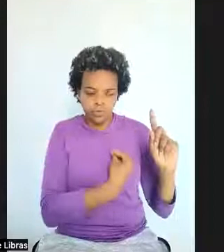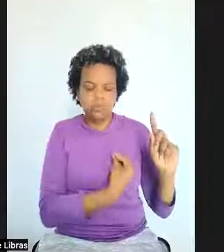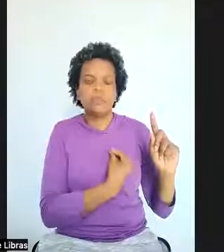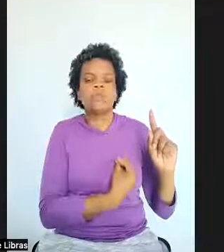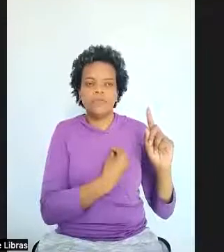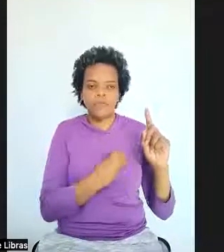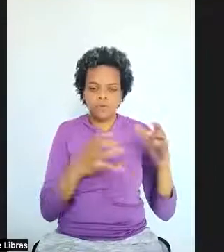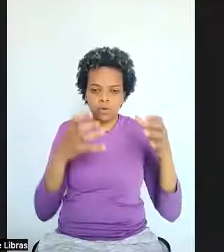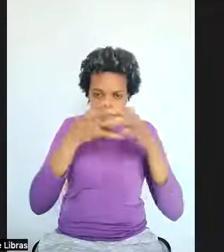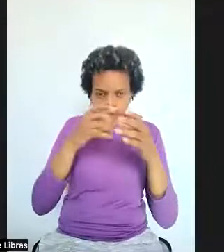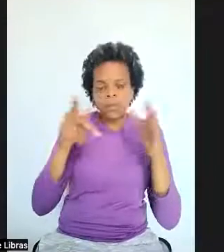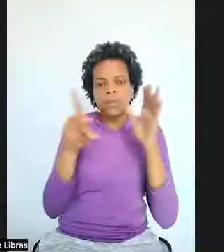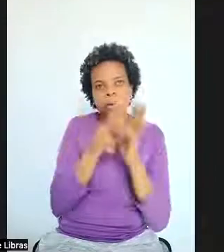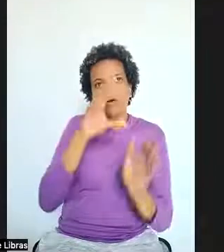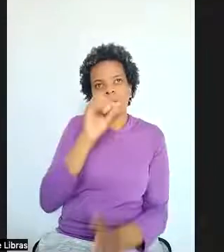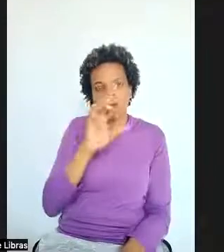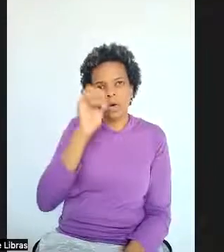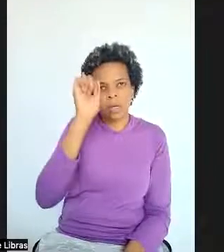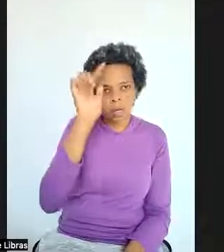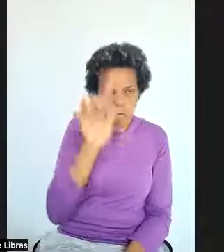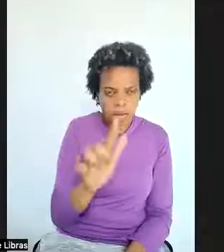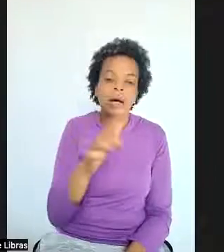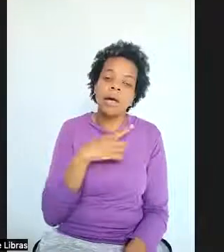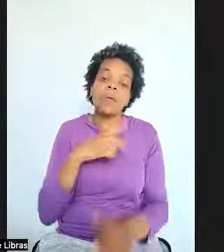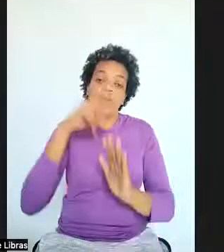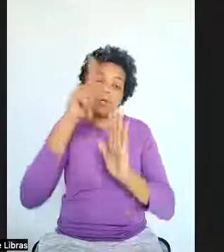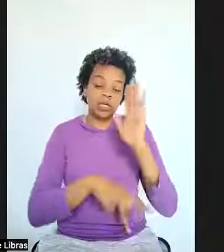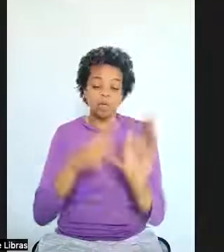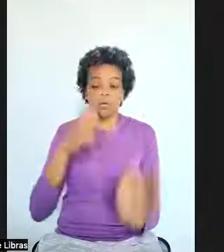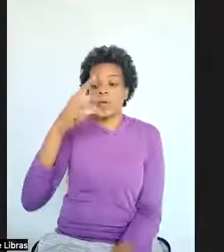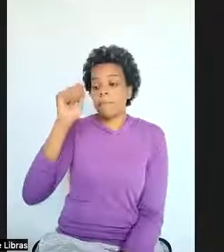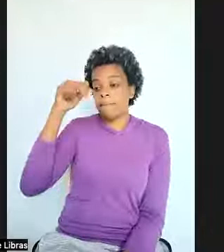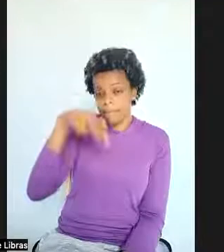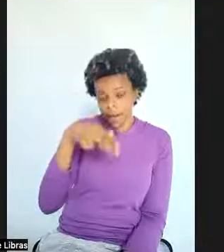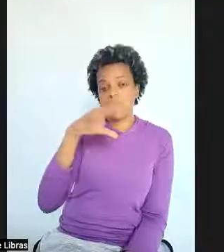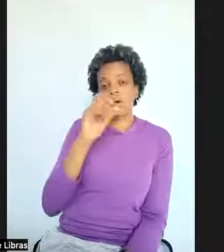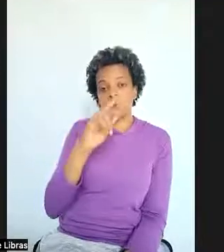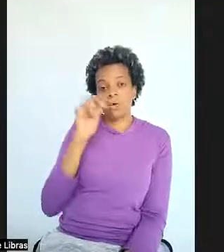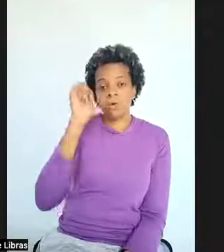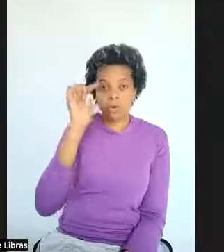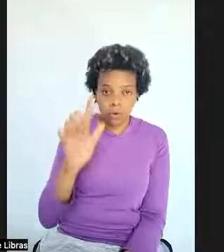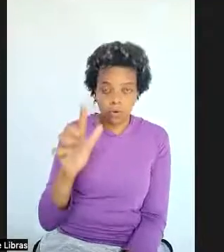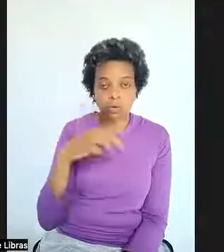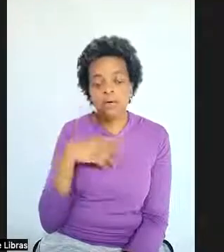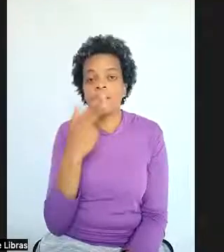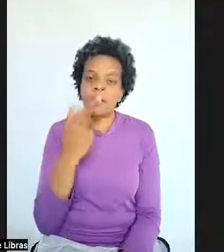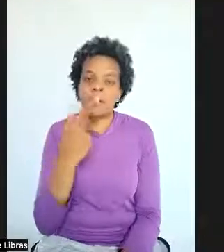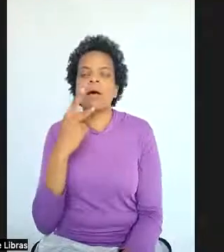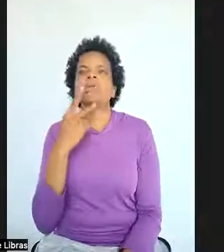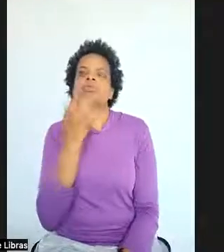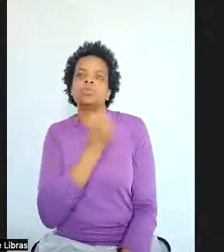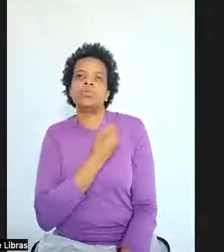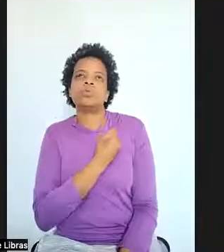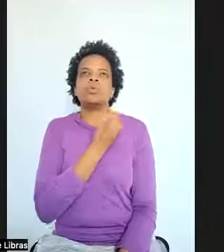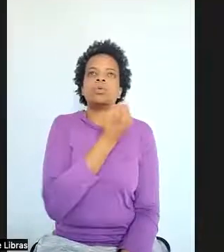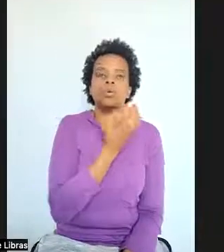with 52 species. So we embrace pancoros. And when we want